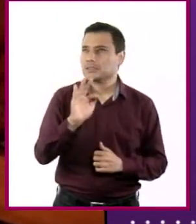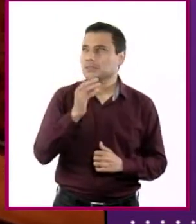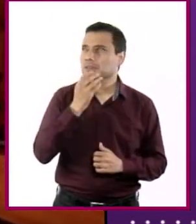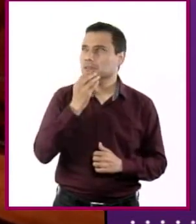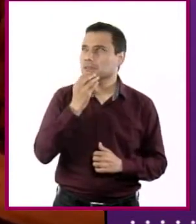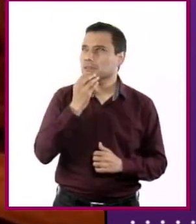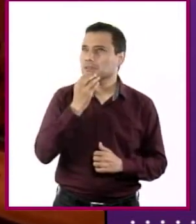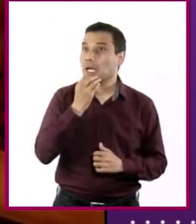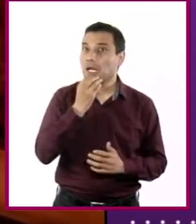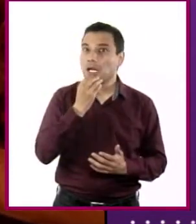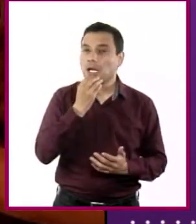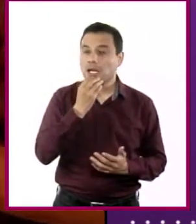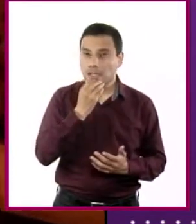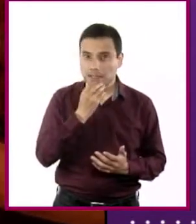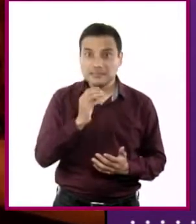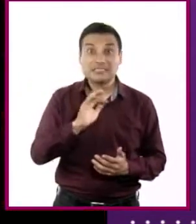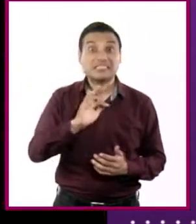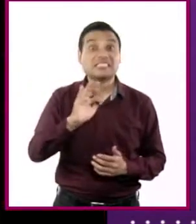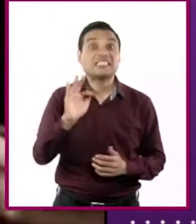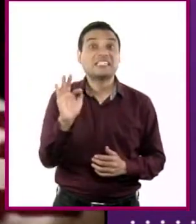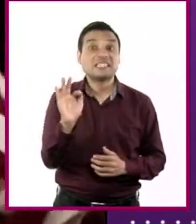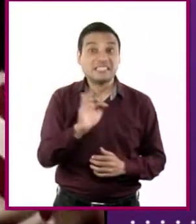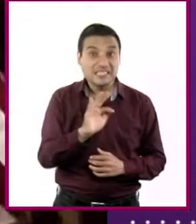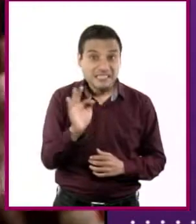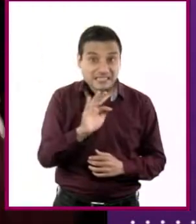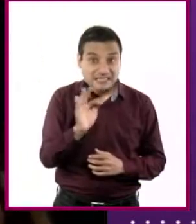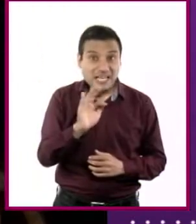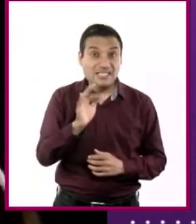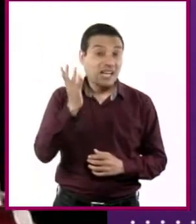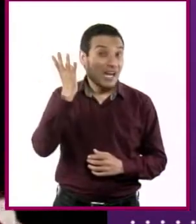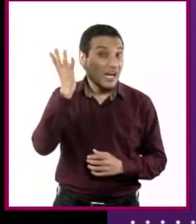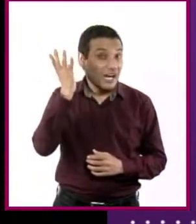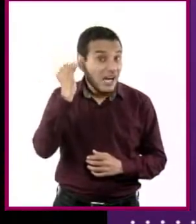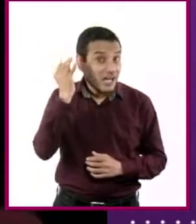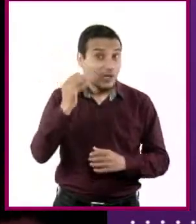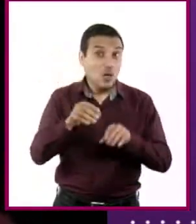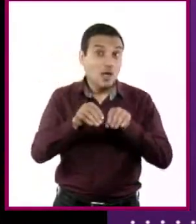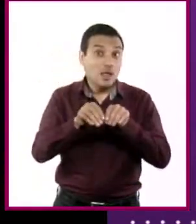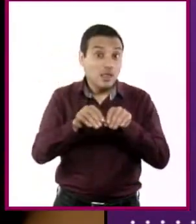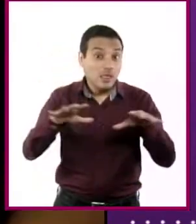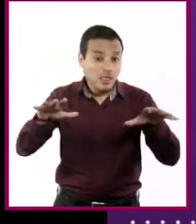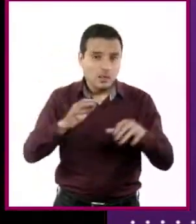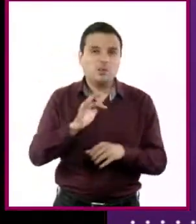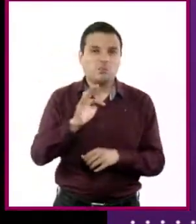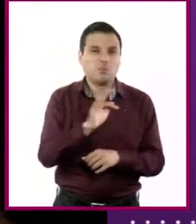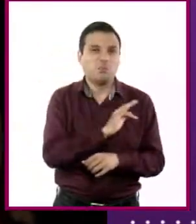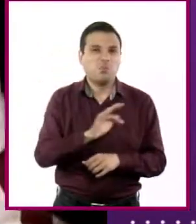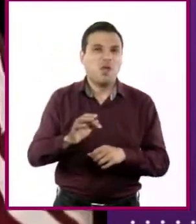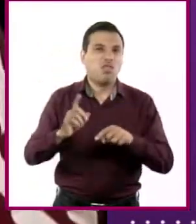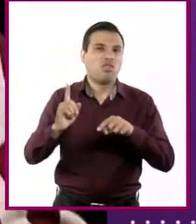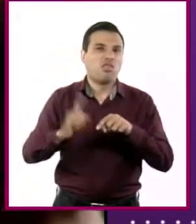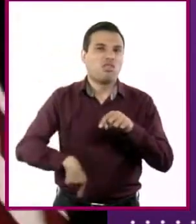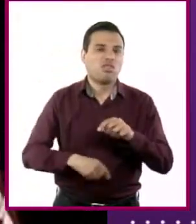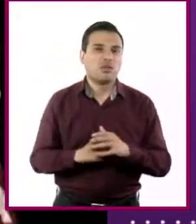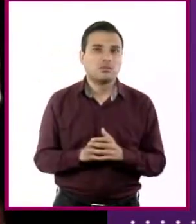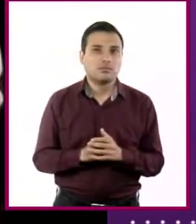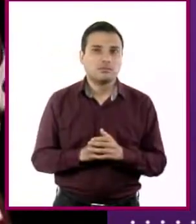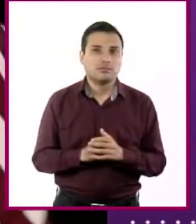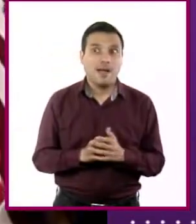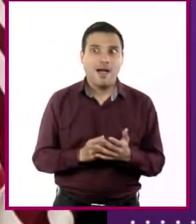the broadcasting. Oh, of course. We will interrupt the broadcasting. Oh, I'm